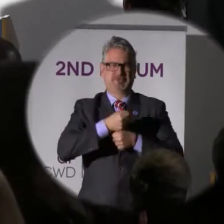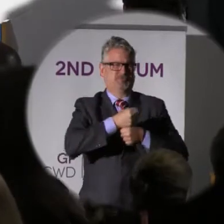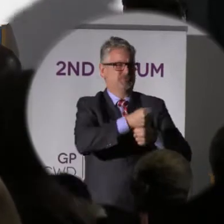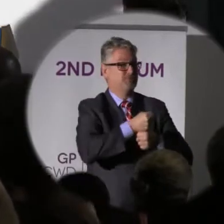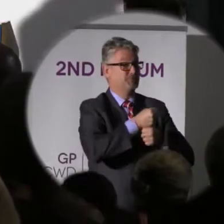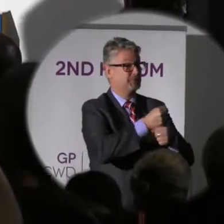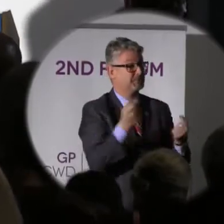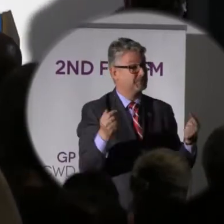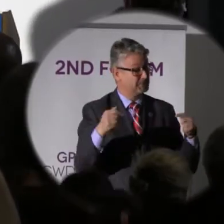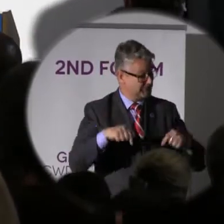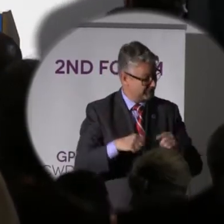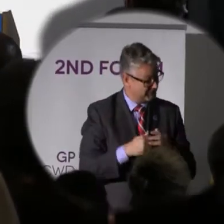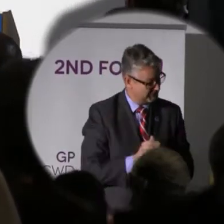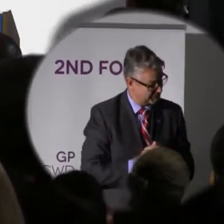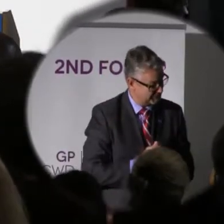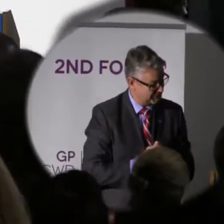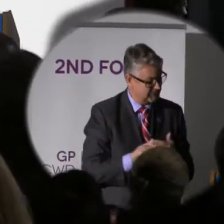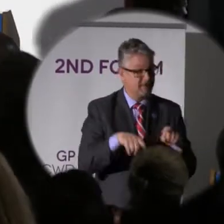distinguished delegates,